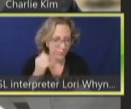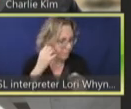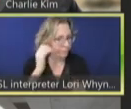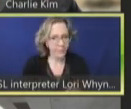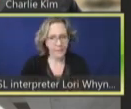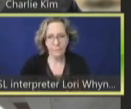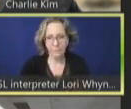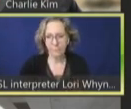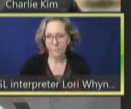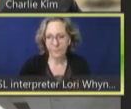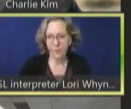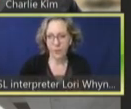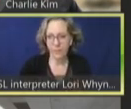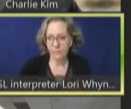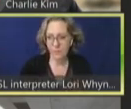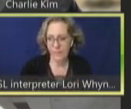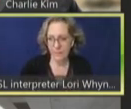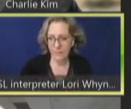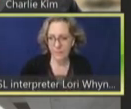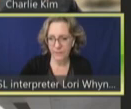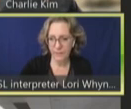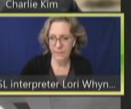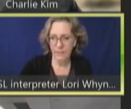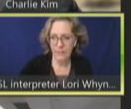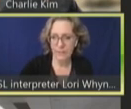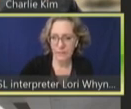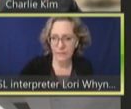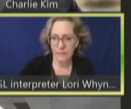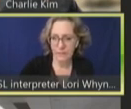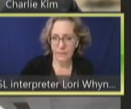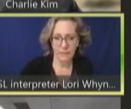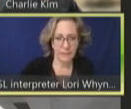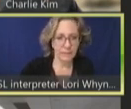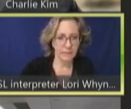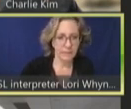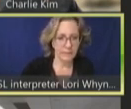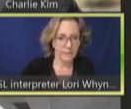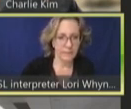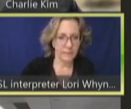interpreter. Sorry, just technical difficulties tonight.